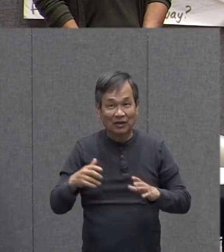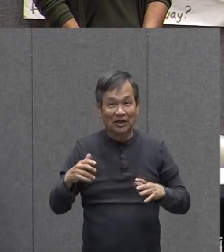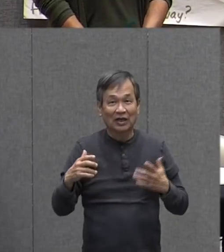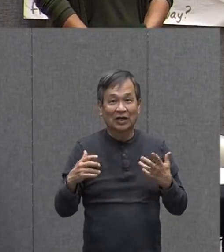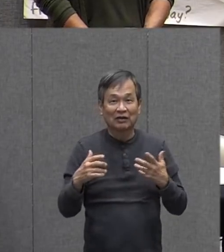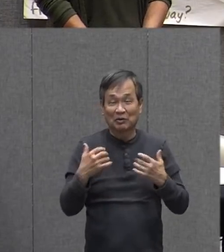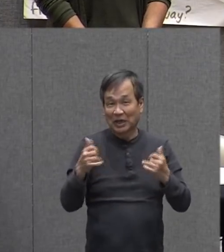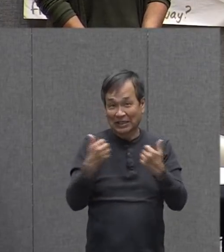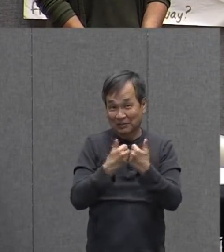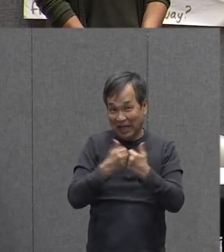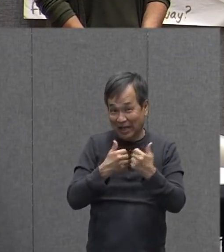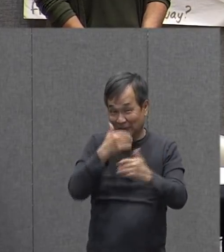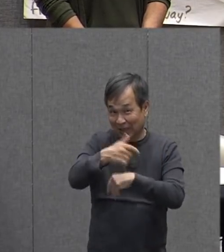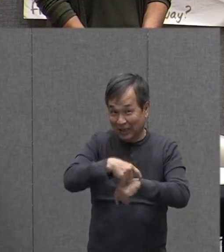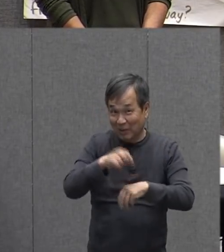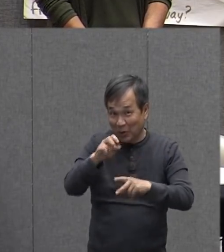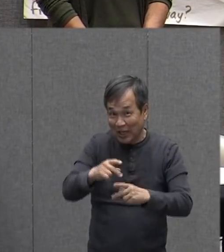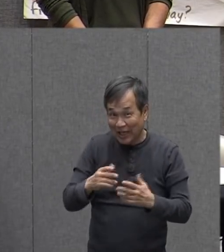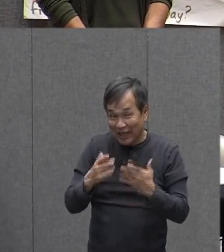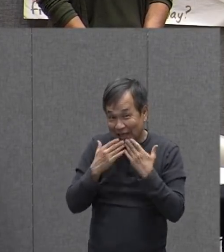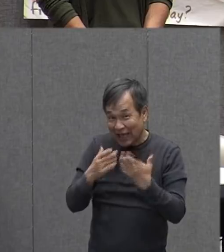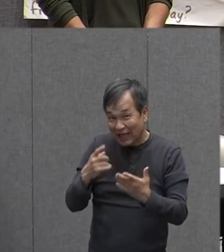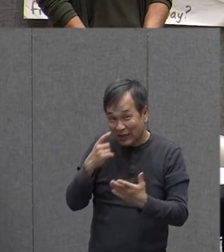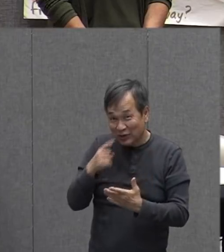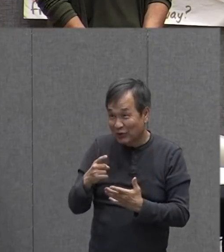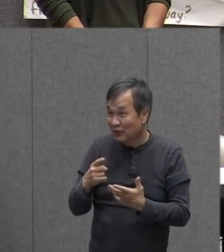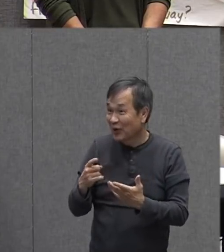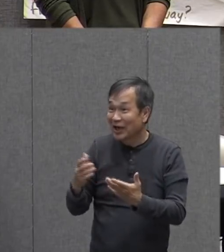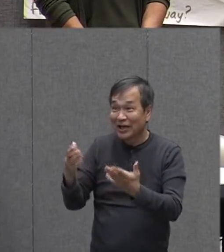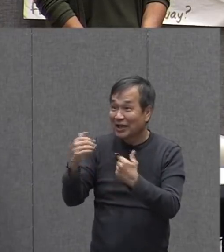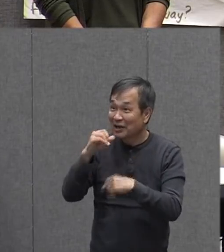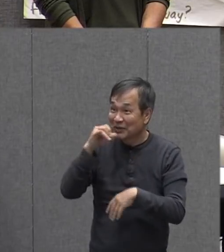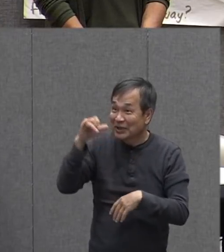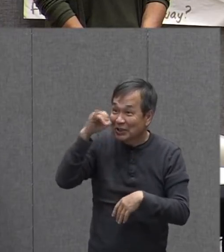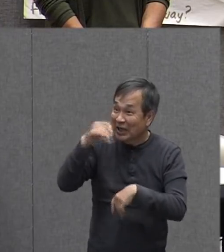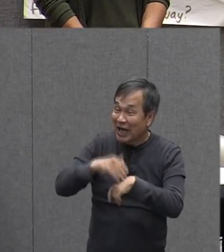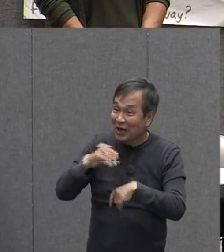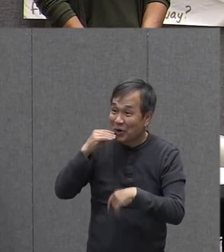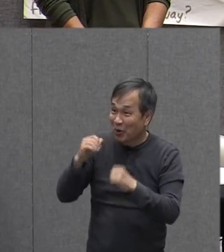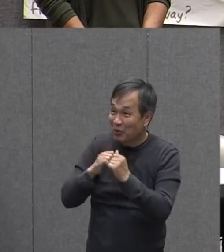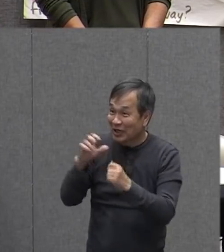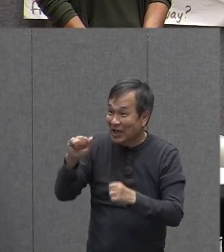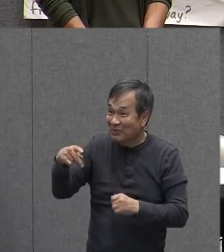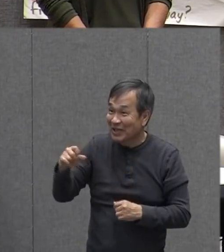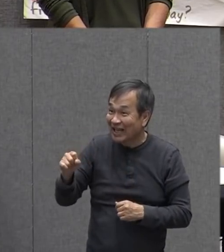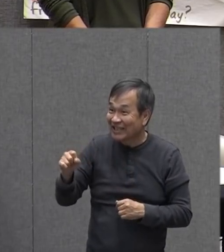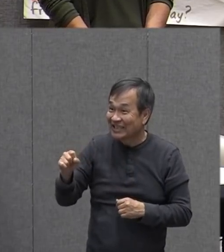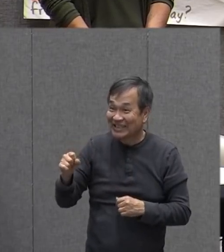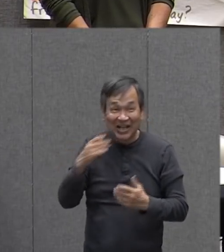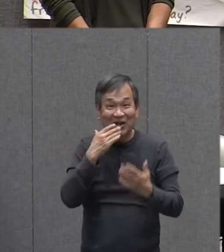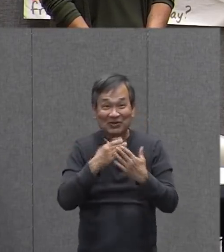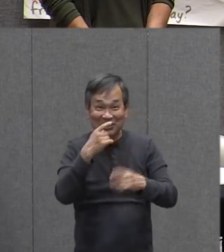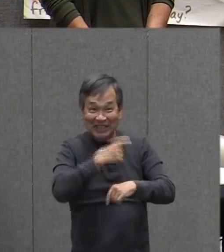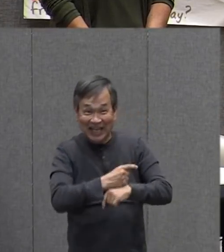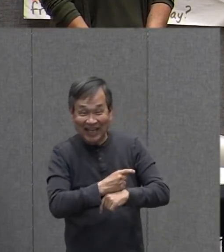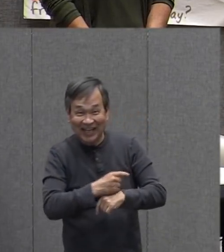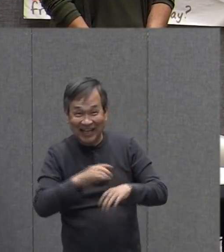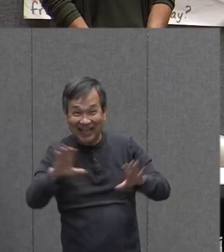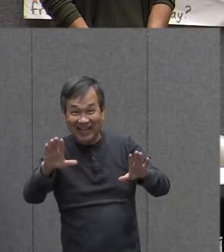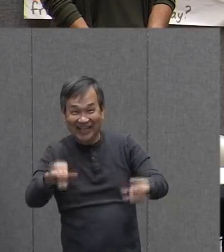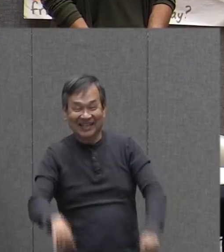last way, and I think we talked about it. This was about skip counting by those multiples. Okay, so if we're skip counting by multiples, we're just